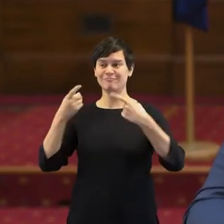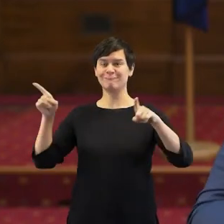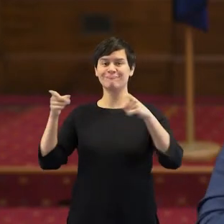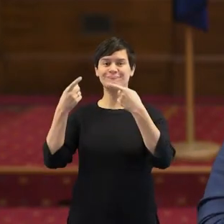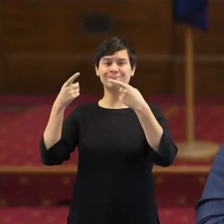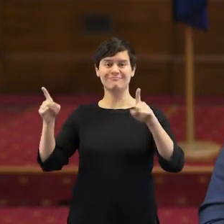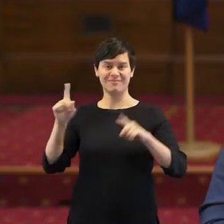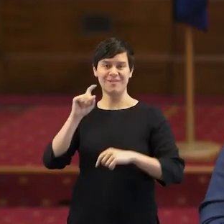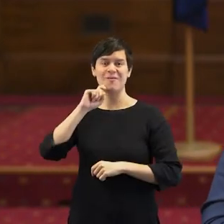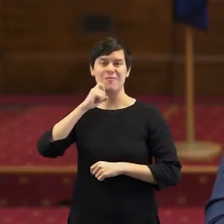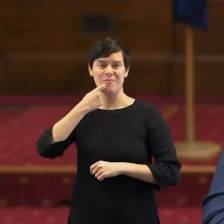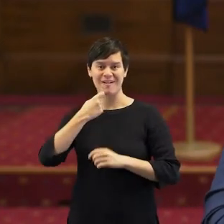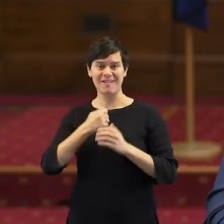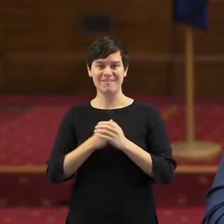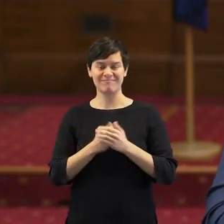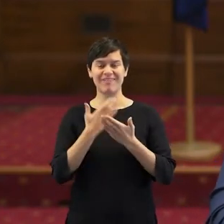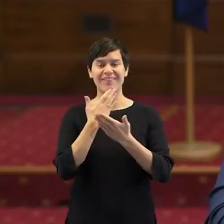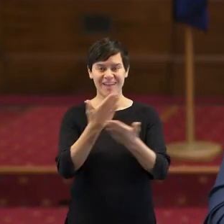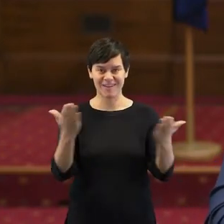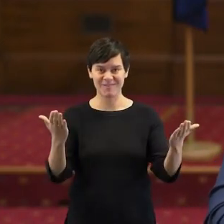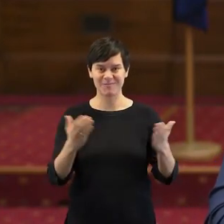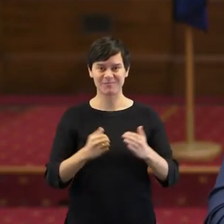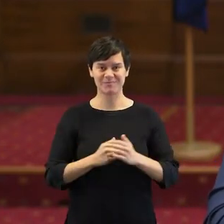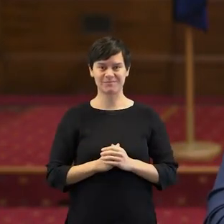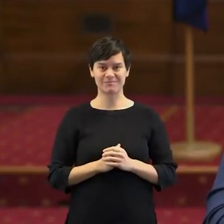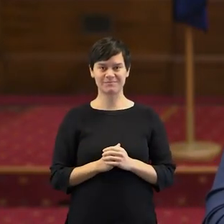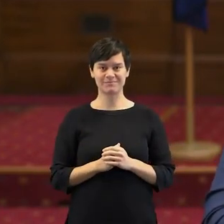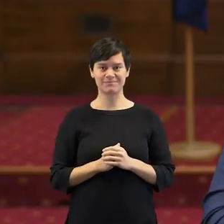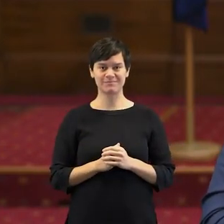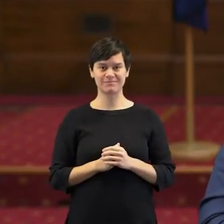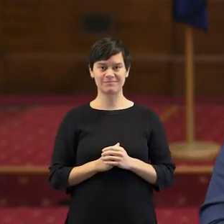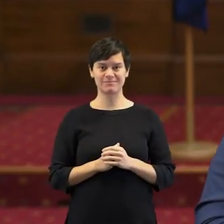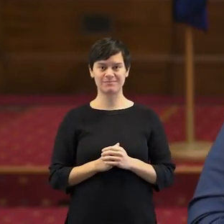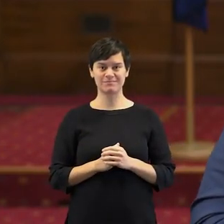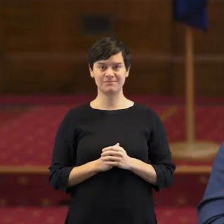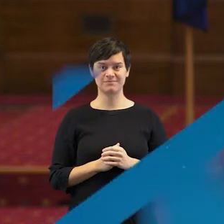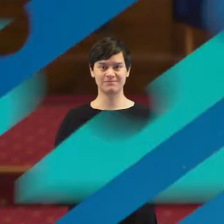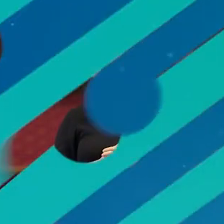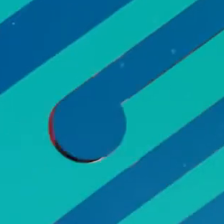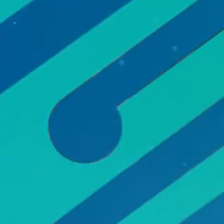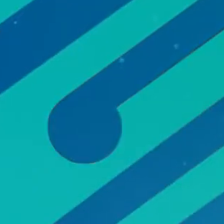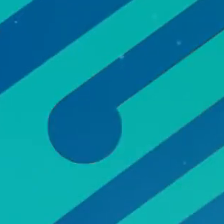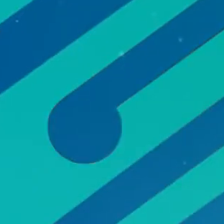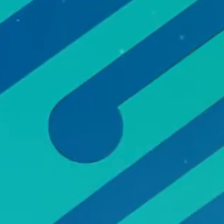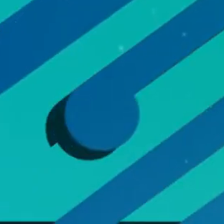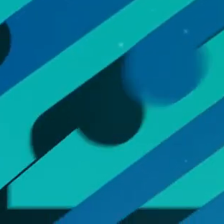whakamirimiri I te manawa o tēnā o tātou. Tēnā koutou.